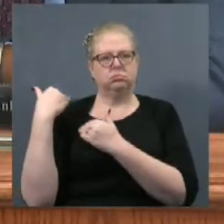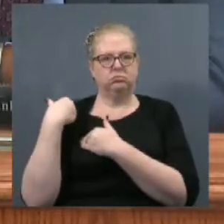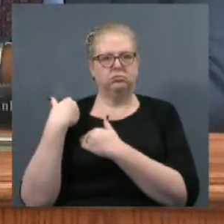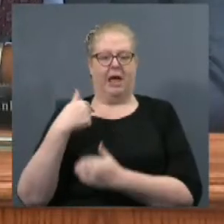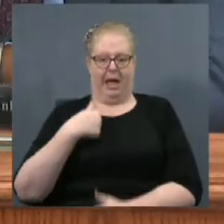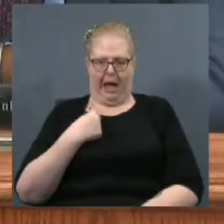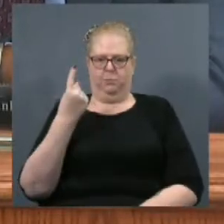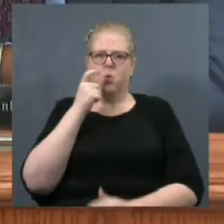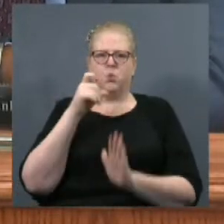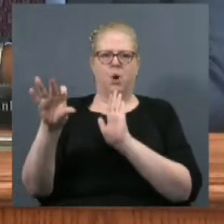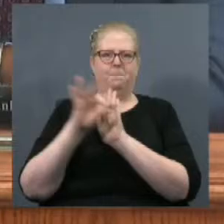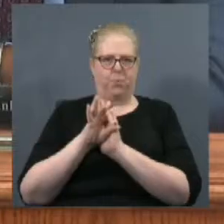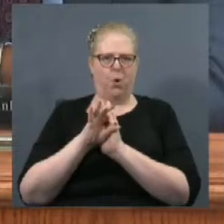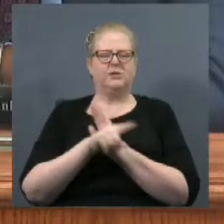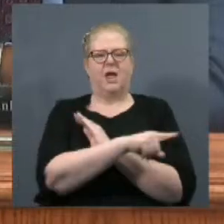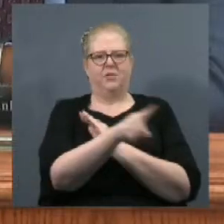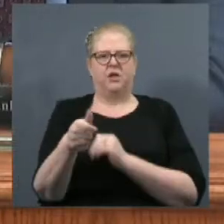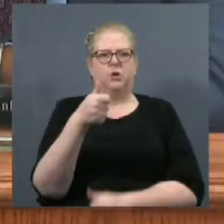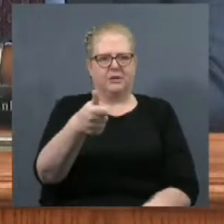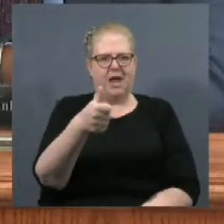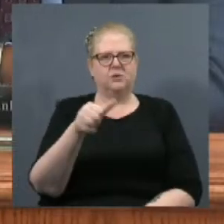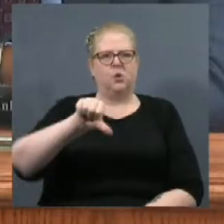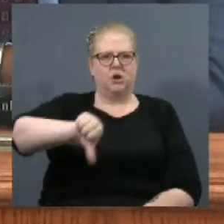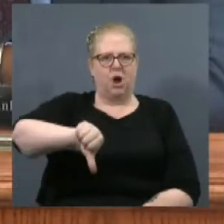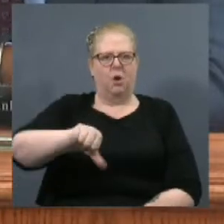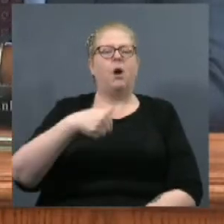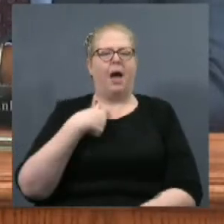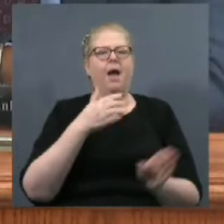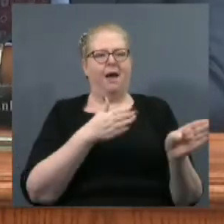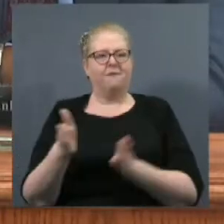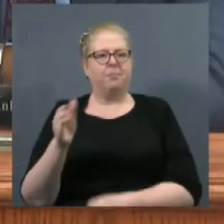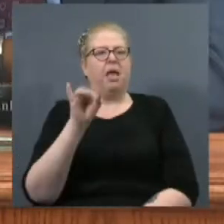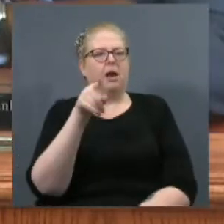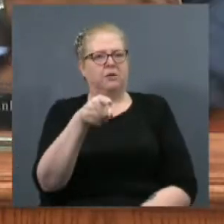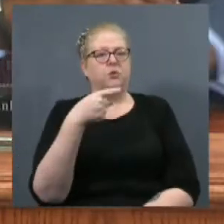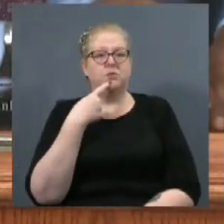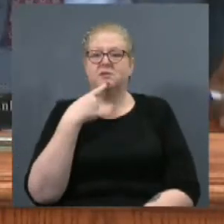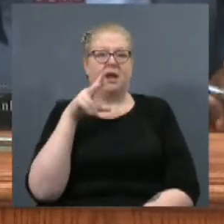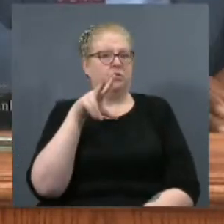yes or no. And so, but yes, I do have a plan if you all were to vote no.